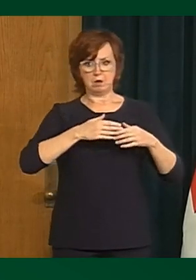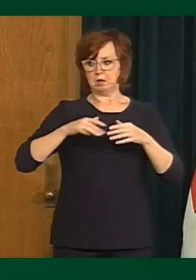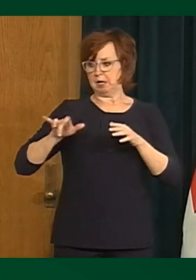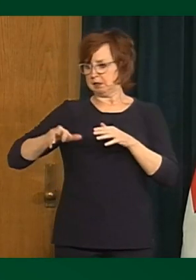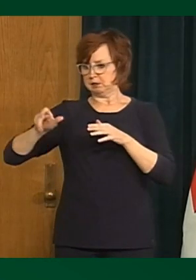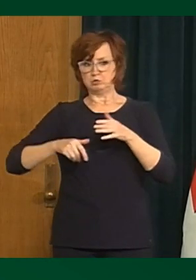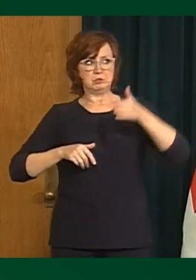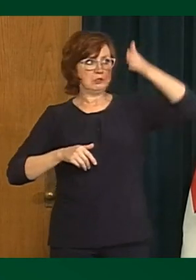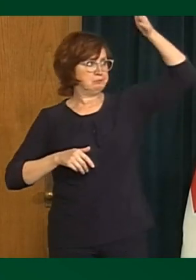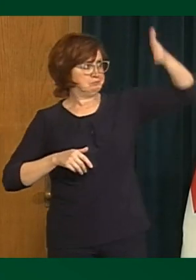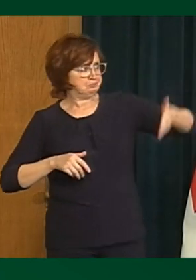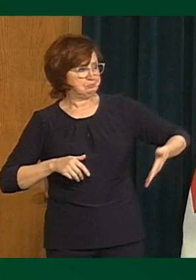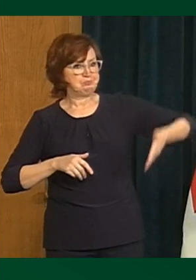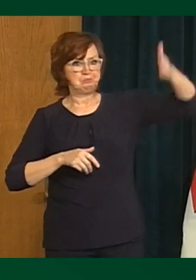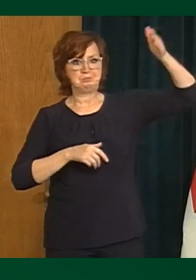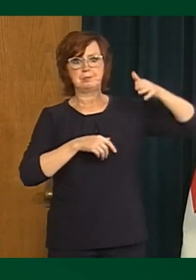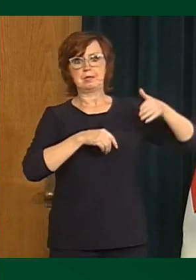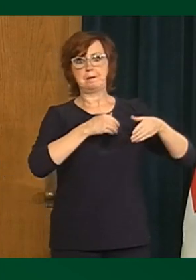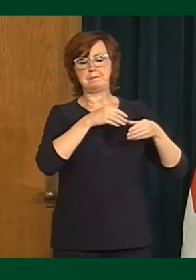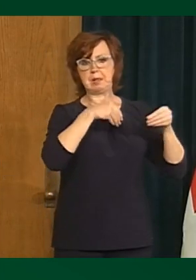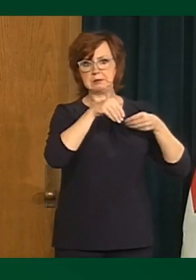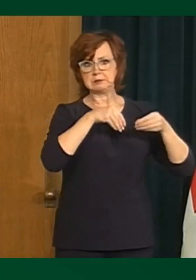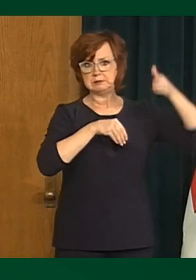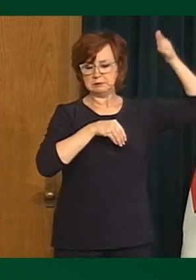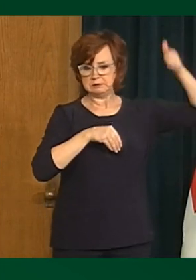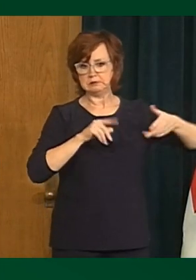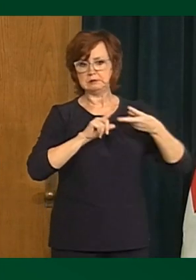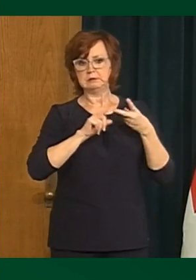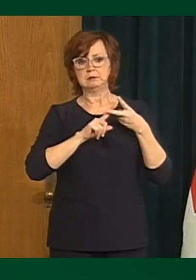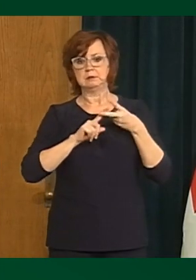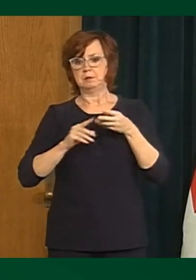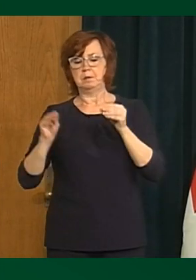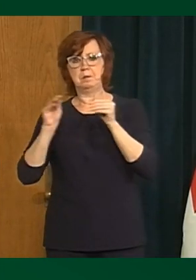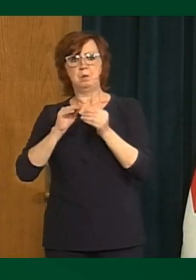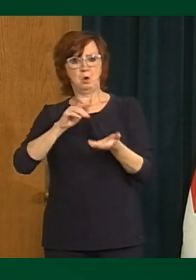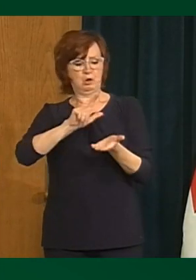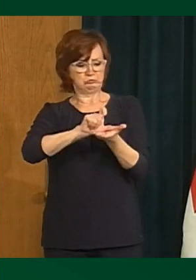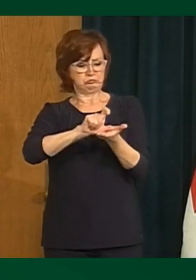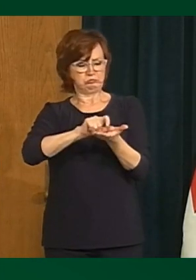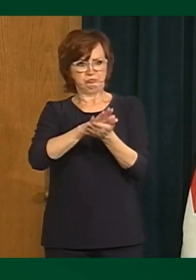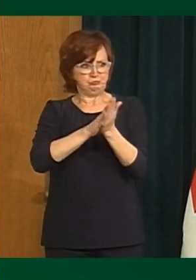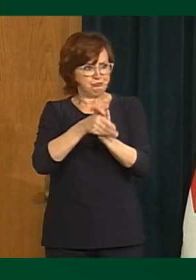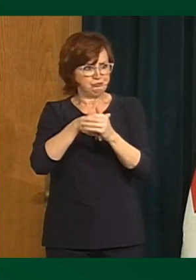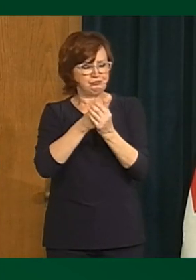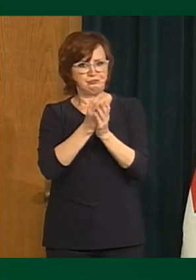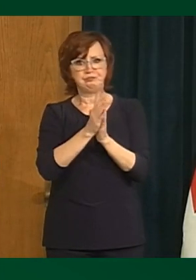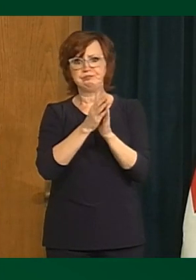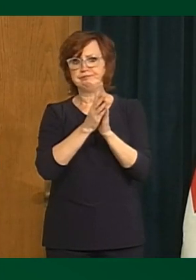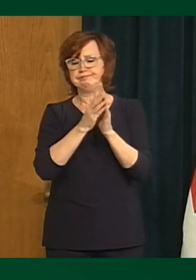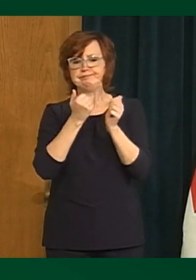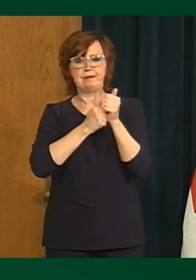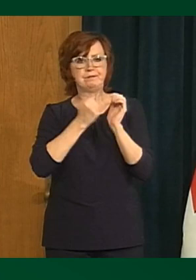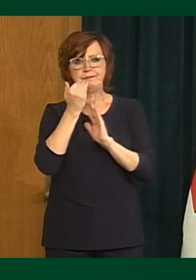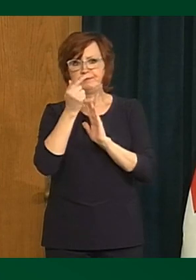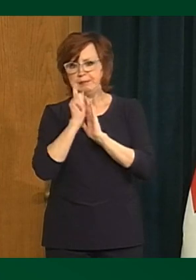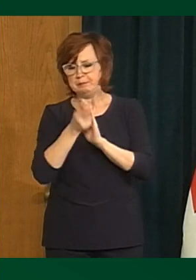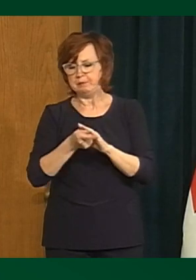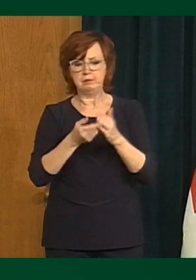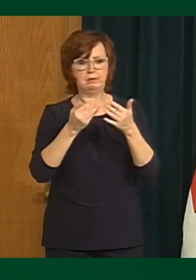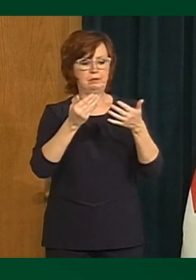with enhanced cleanliness standards, enhanced access to cleaning products such